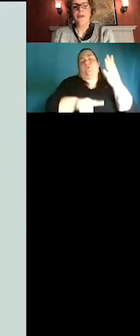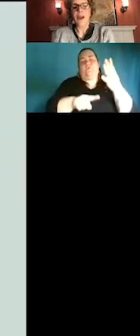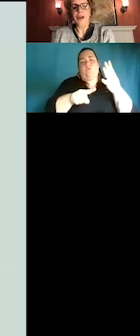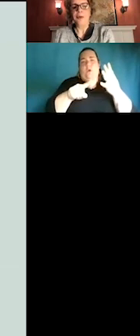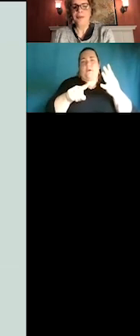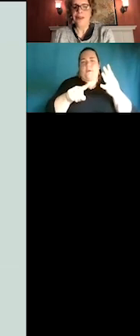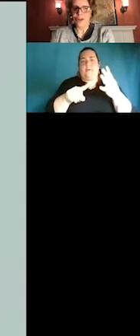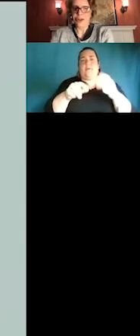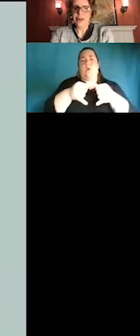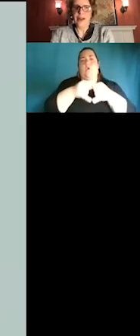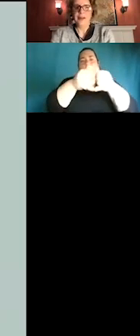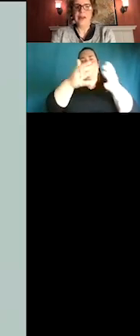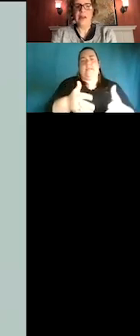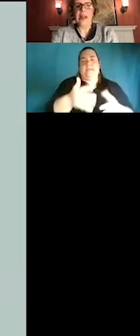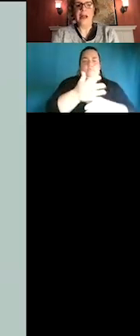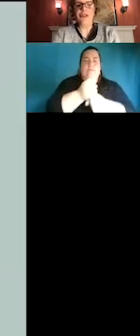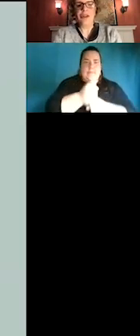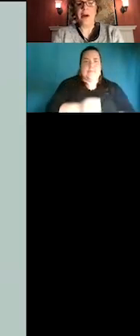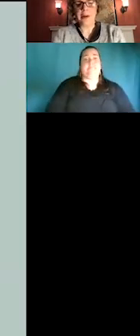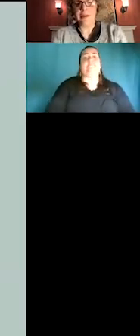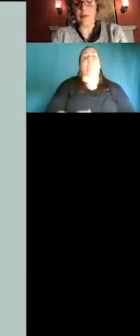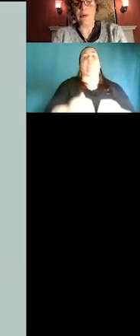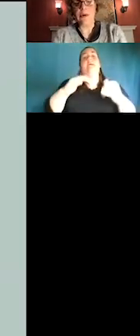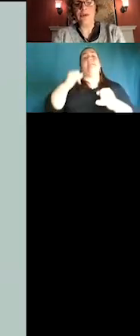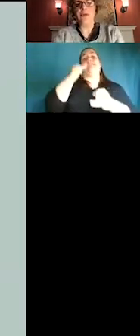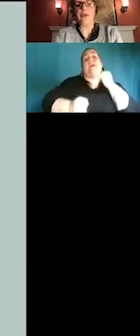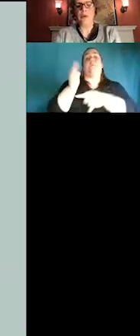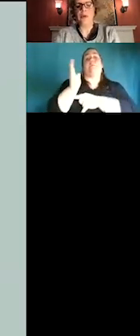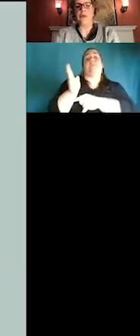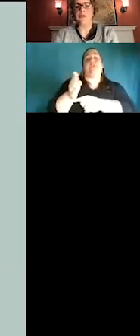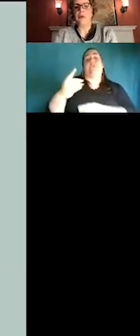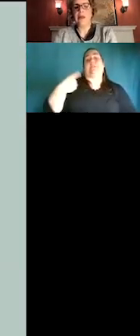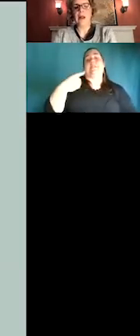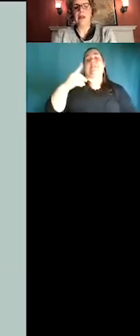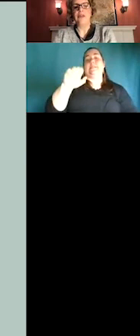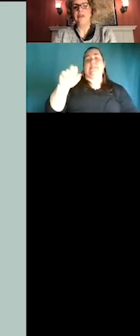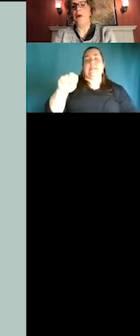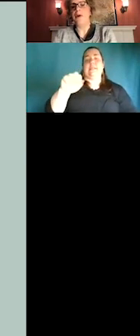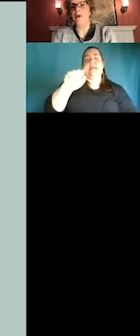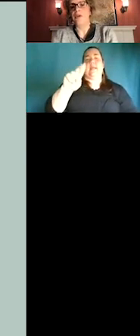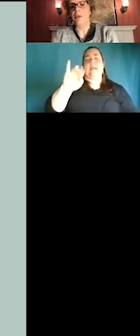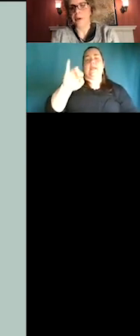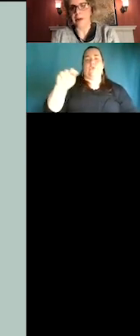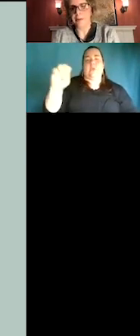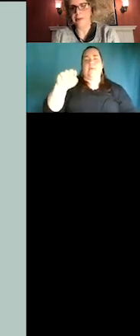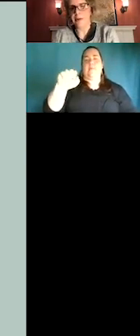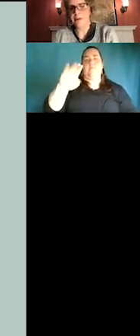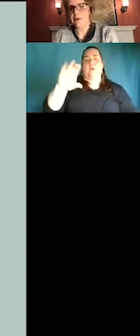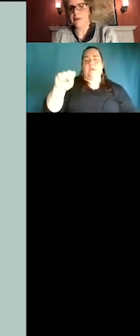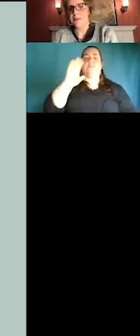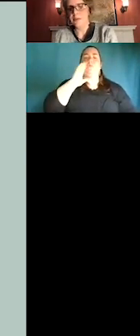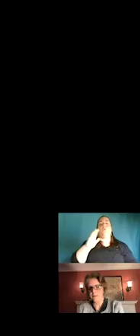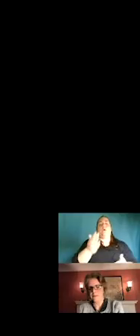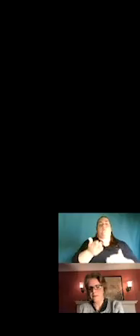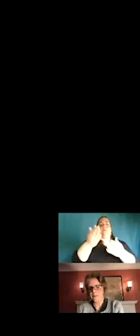For our final presentation, Dean Adrian Marcus will introduce the awards for the pre-college and summer undergraduate programs.